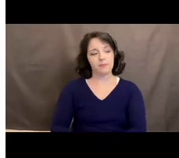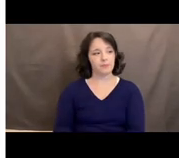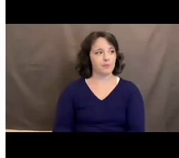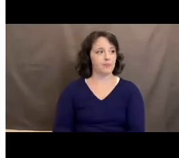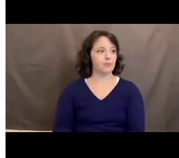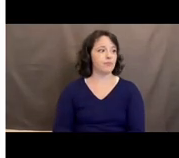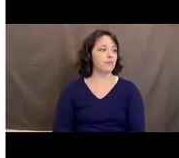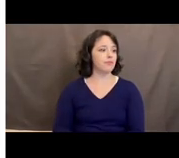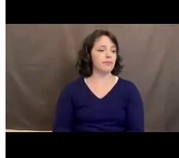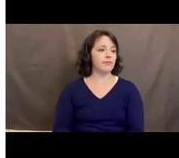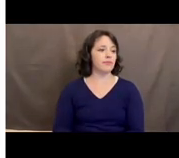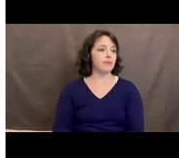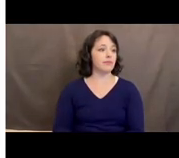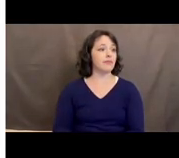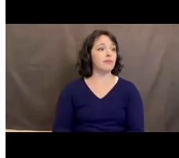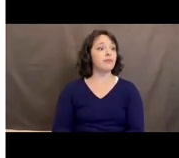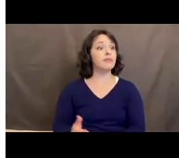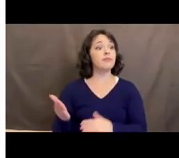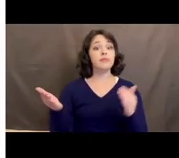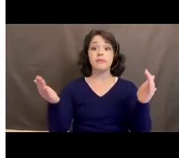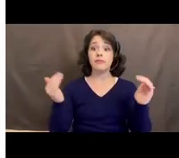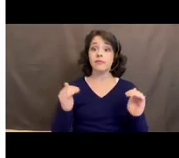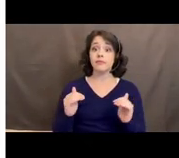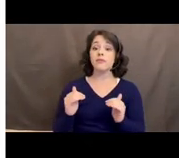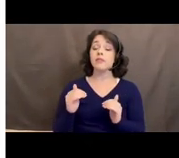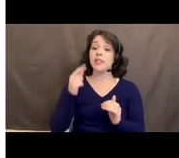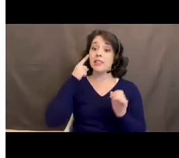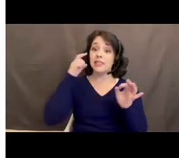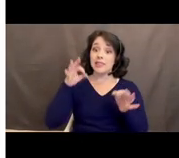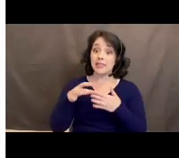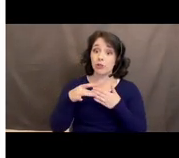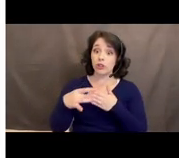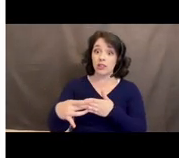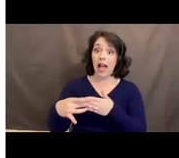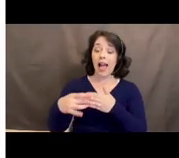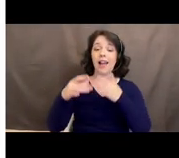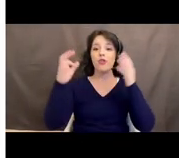some of the topics of our decision guides, and